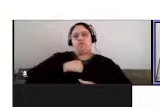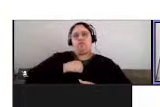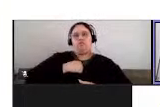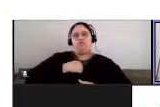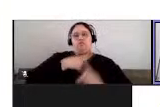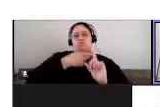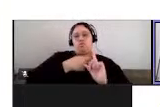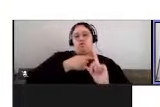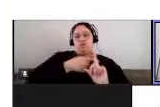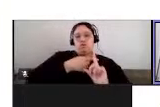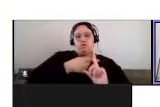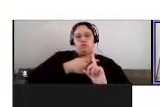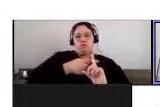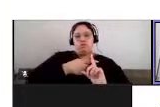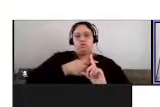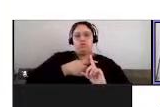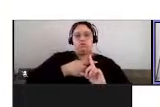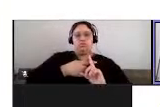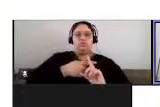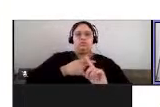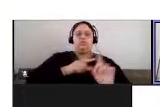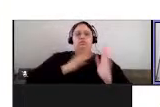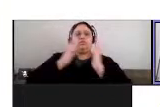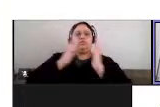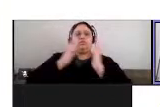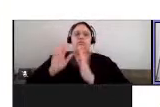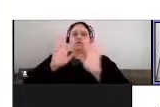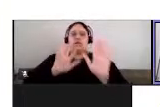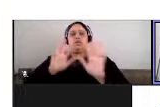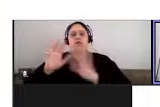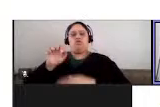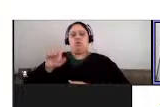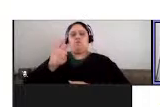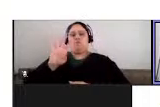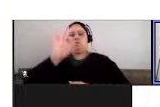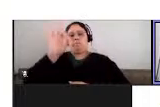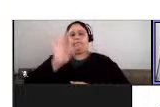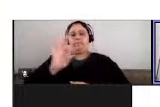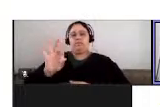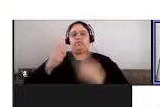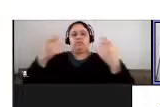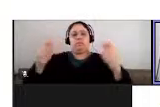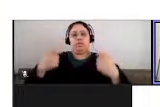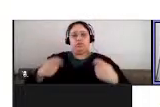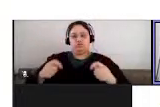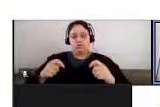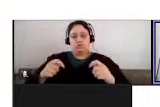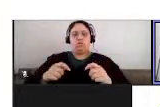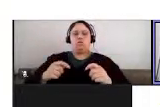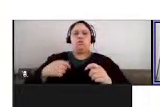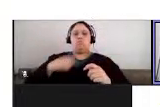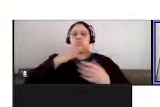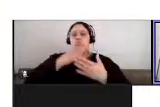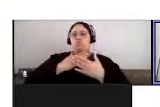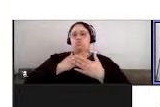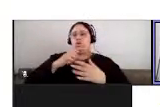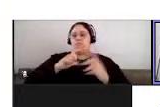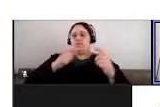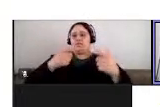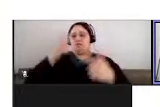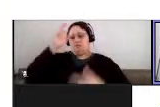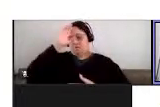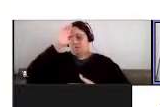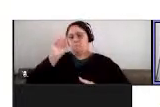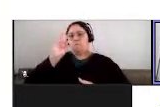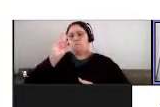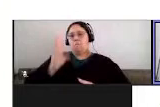of the targets with a 99.4% expenditure. I don't know if the committee will remember,